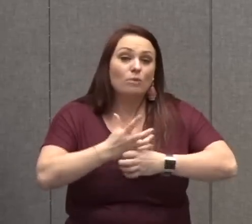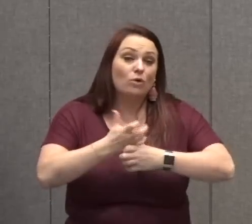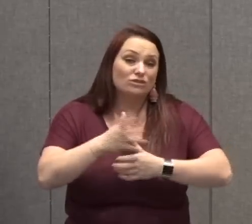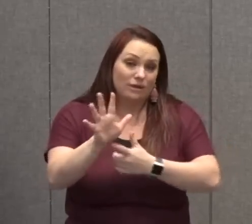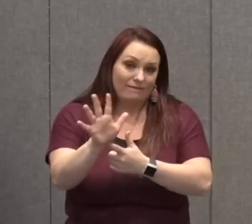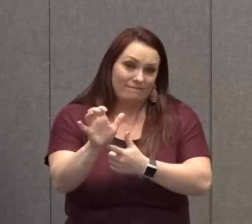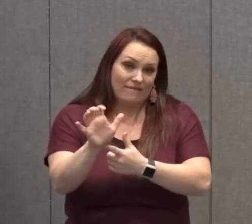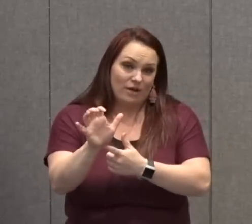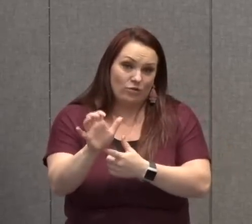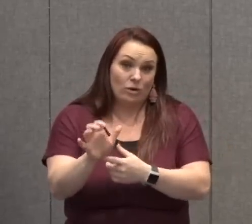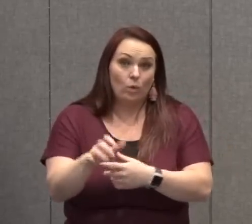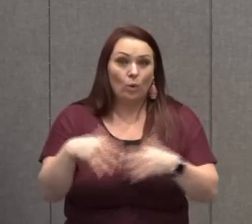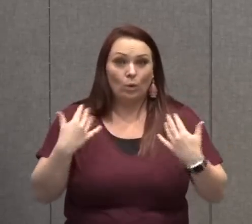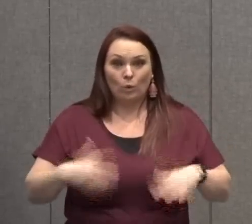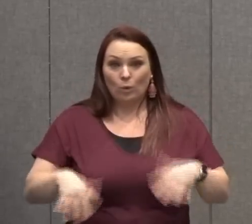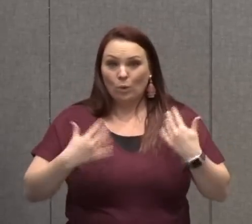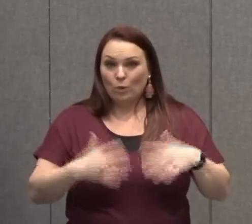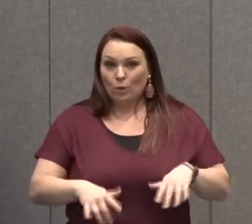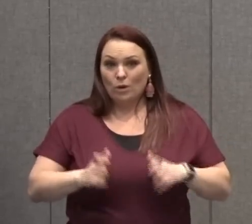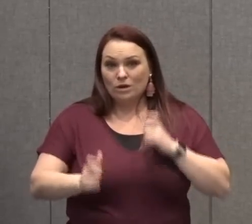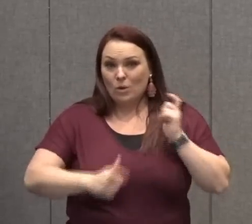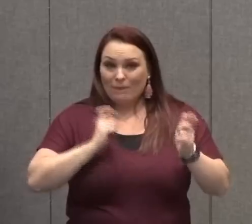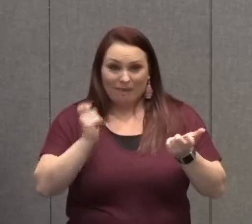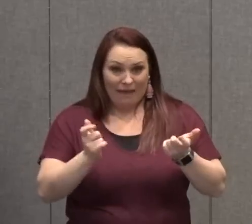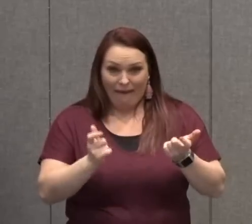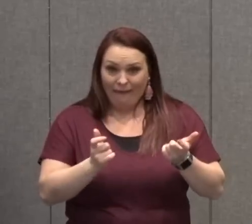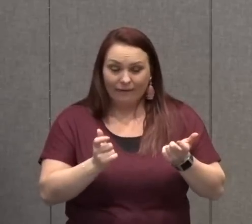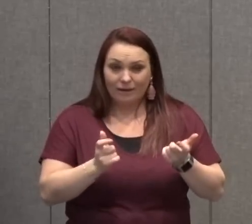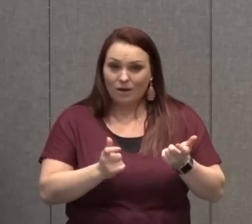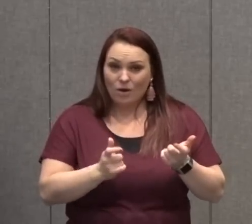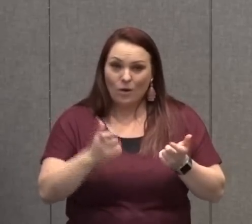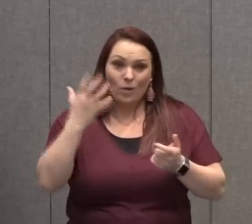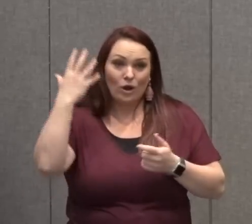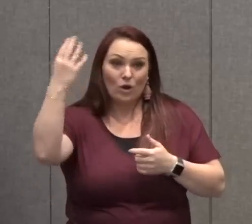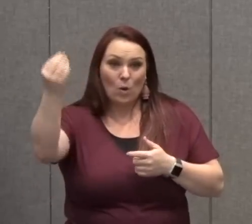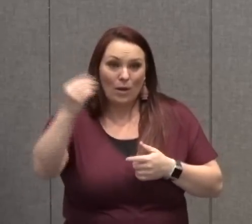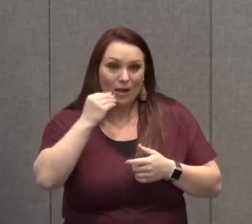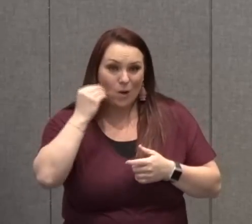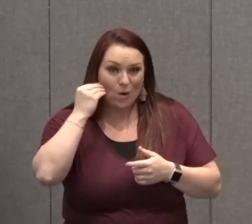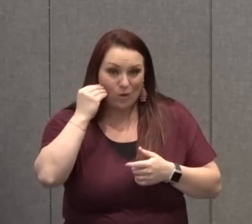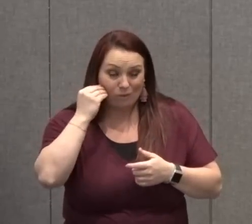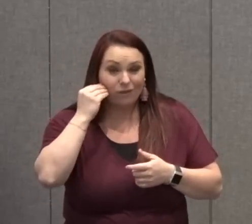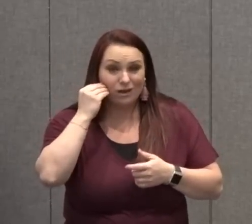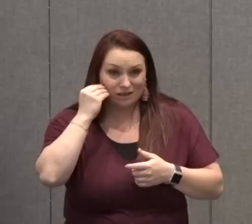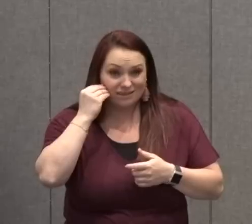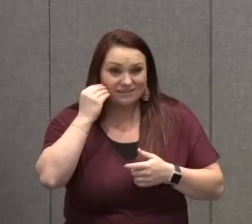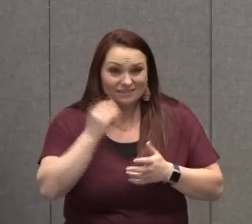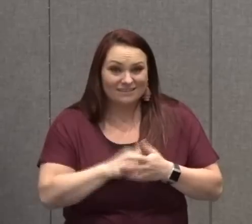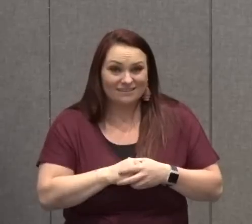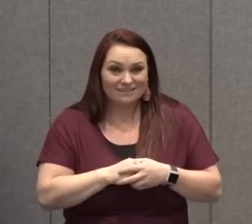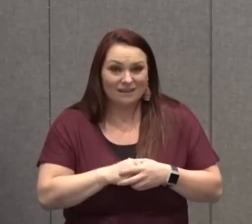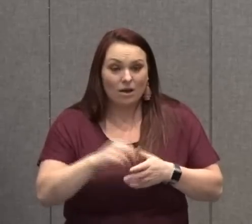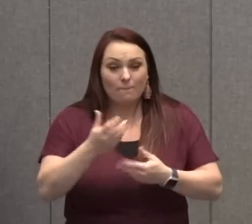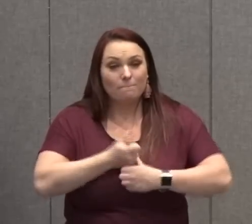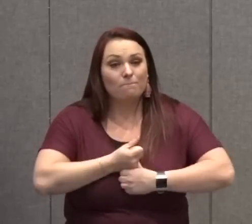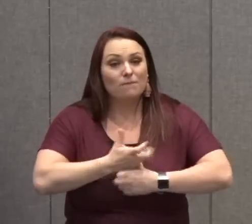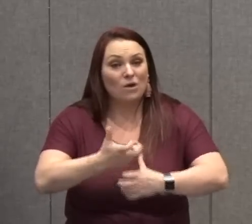for 500 whoa going big okay okay or going home poetry for 500